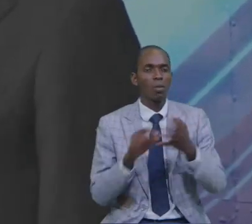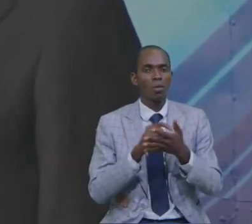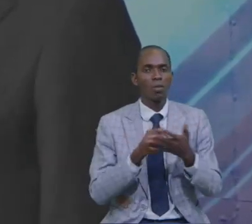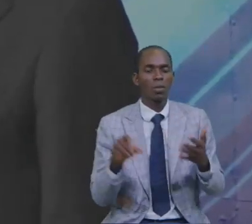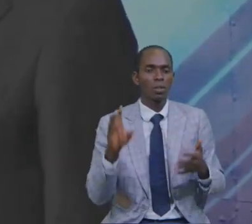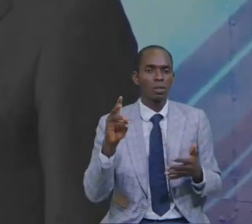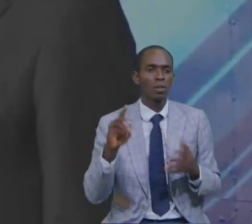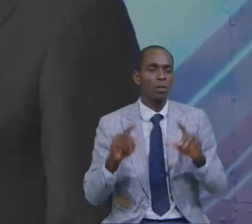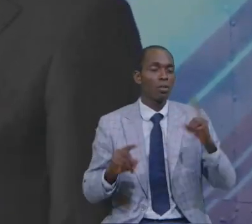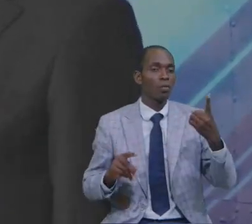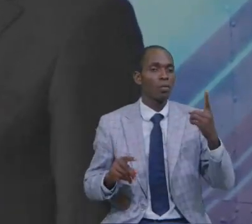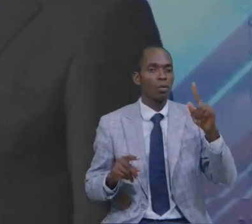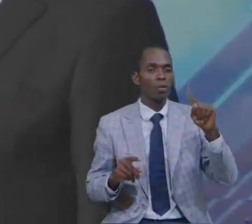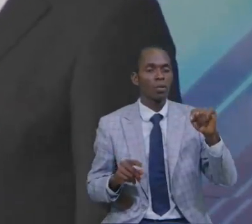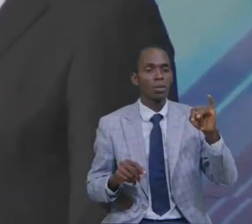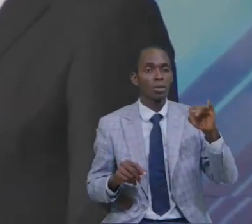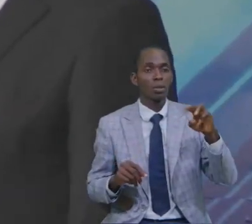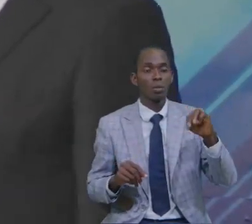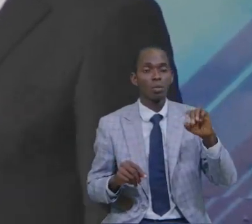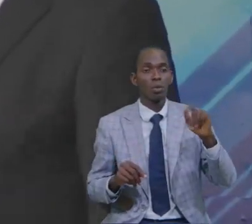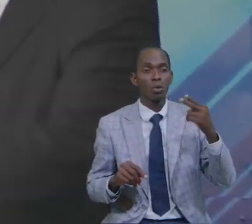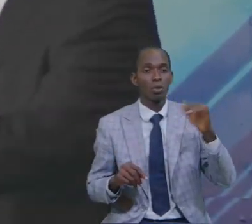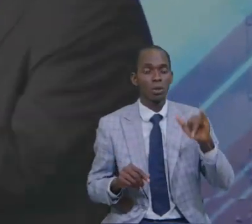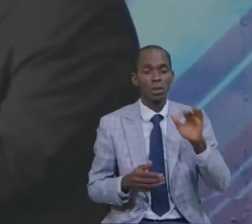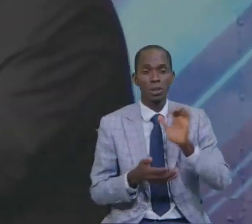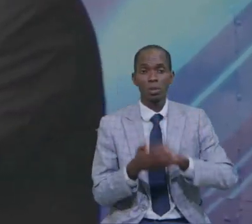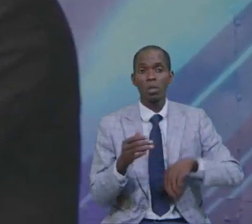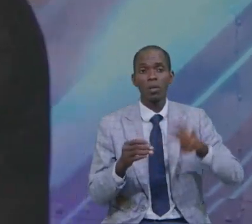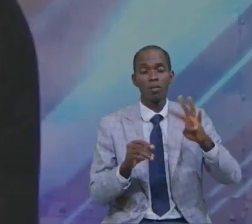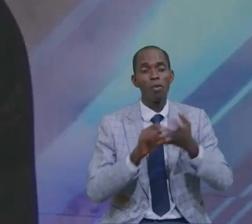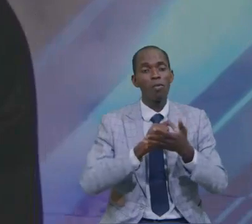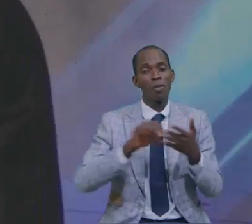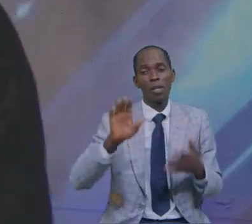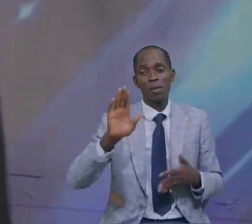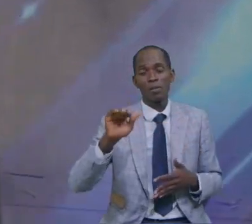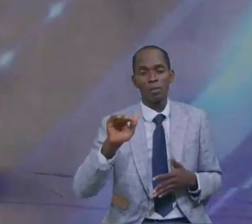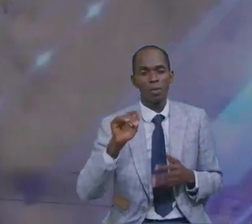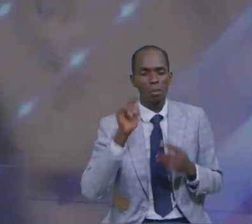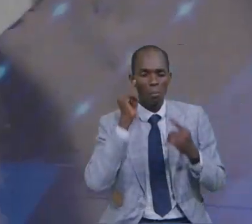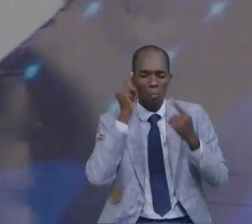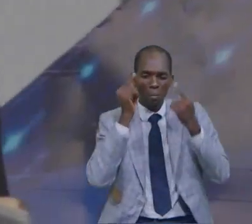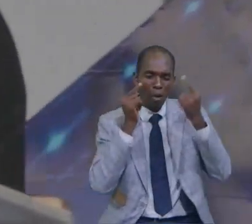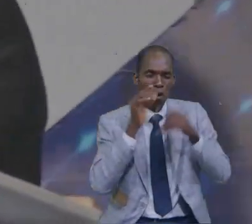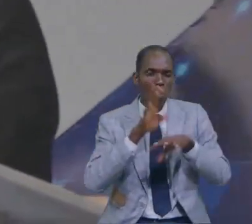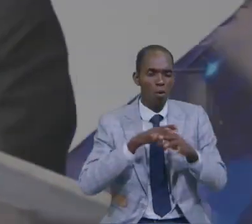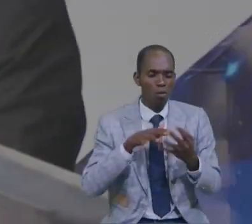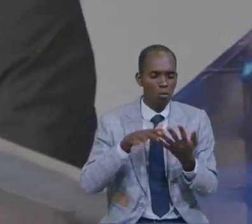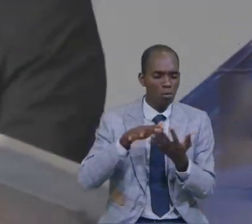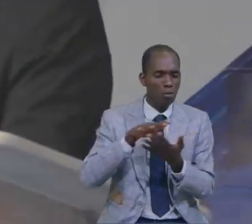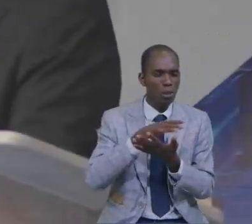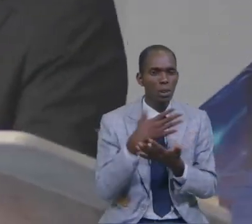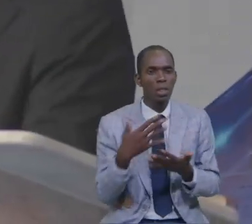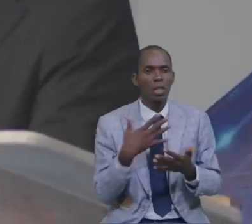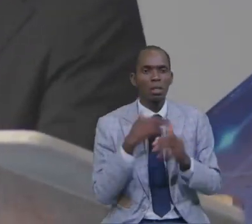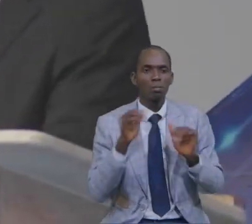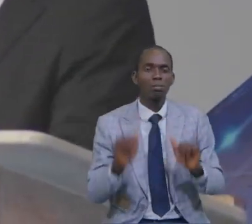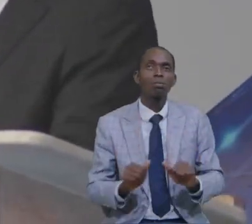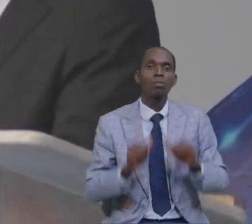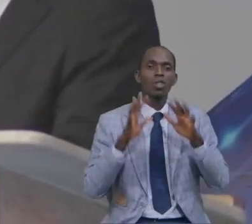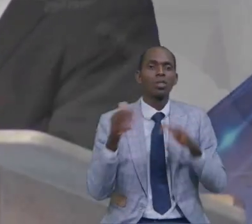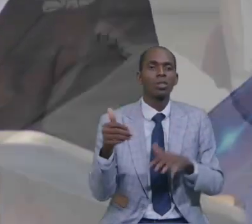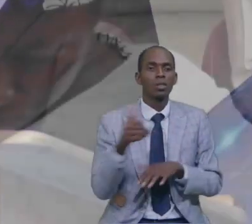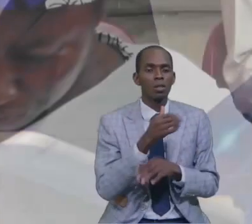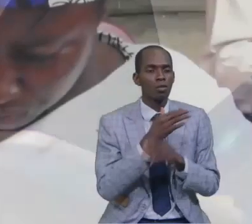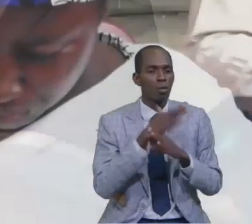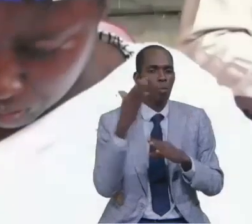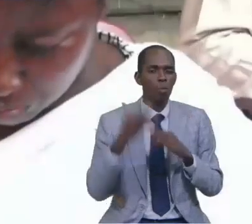give thyself wholly to them, that thy profiting may appear to